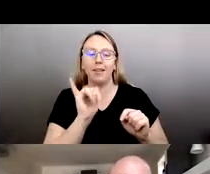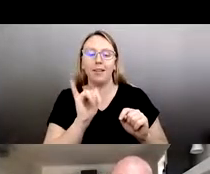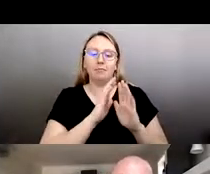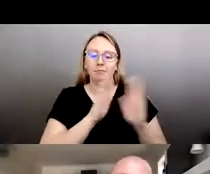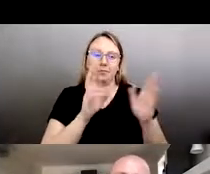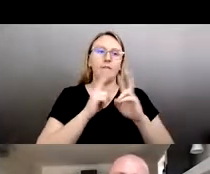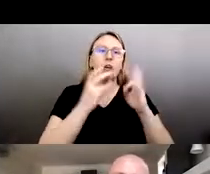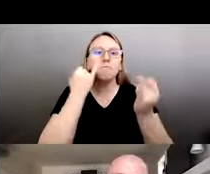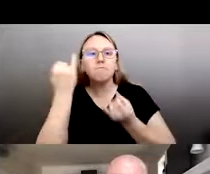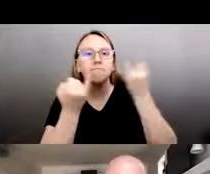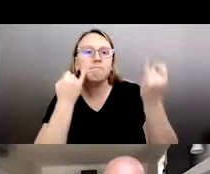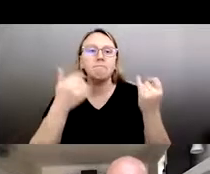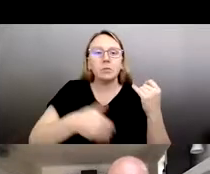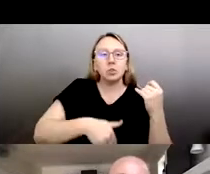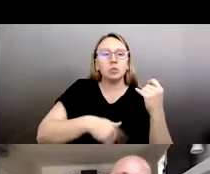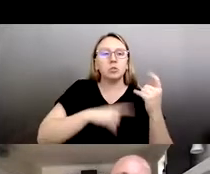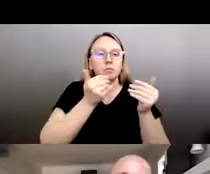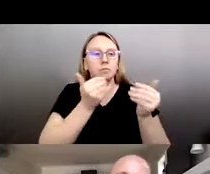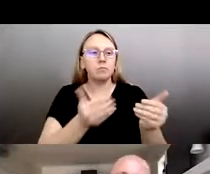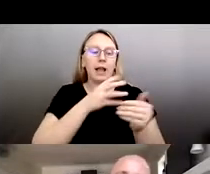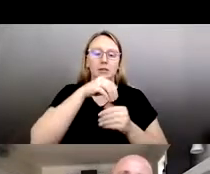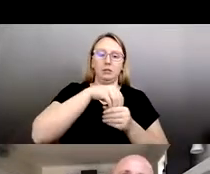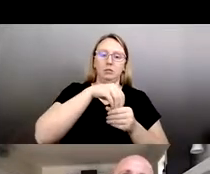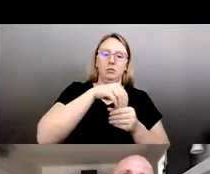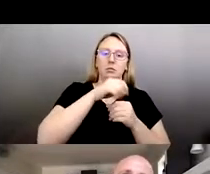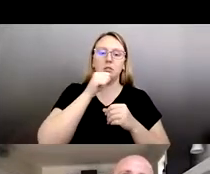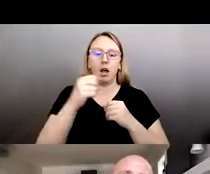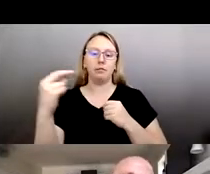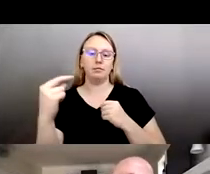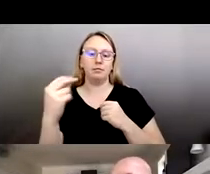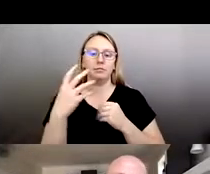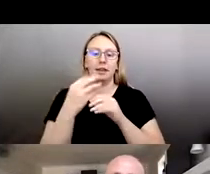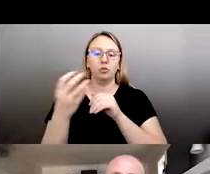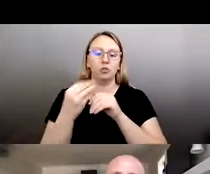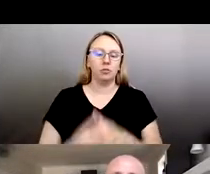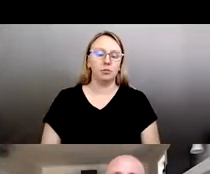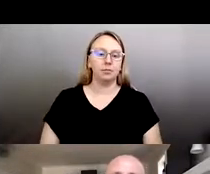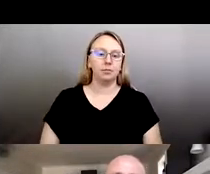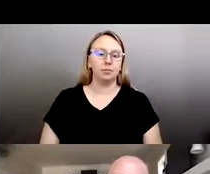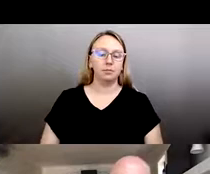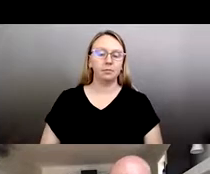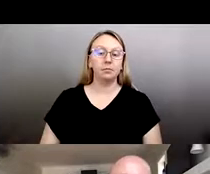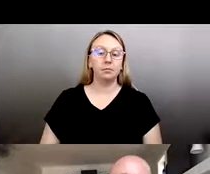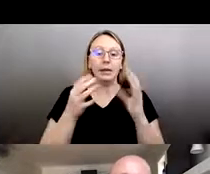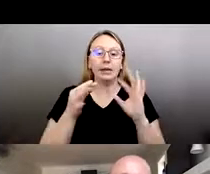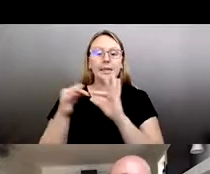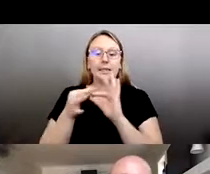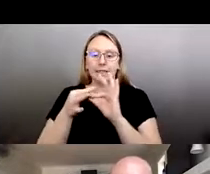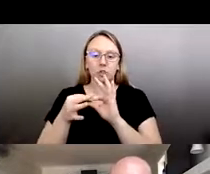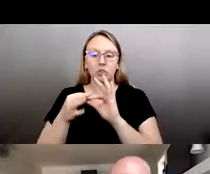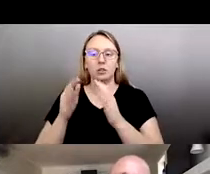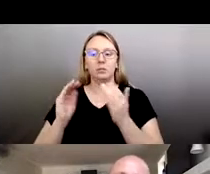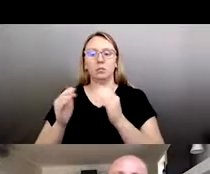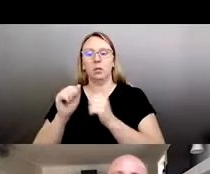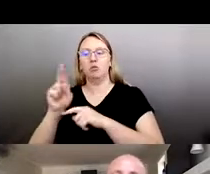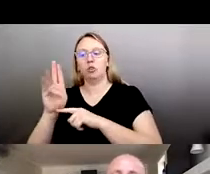very intuitive, and very internal rather than external. So there are endless connections between the objects that Roger acquired and the